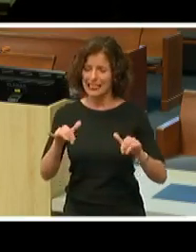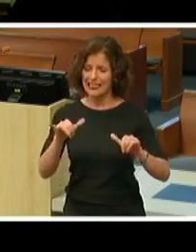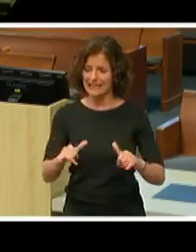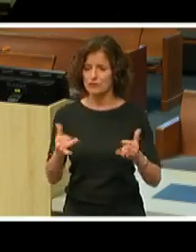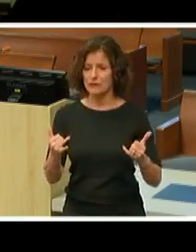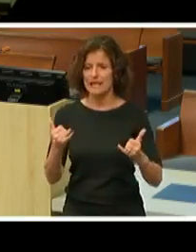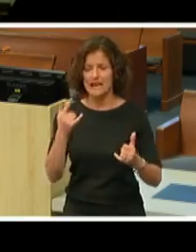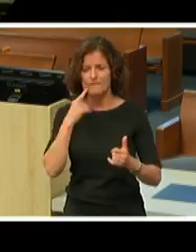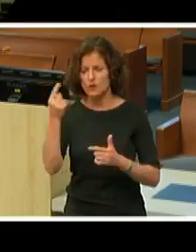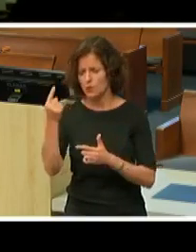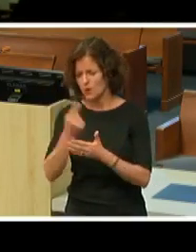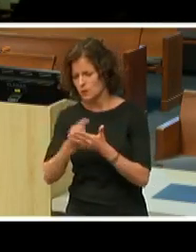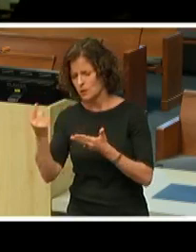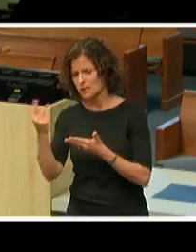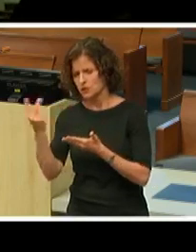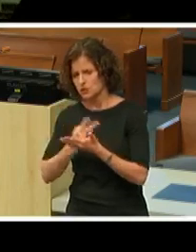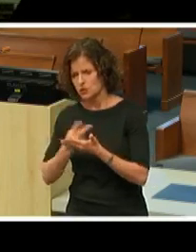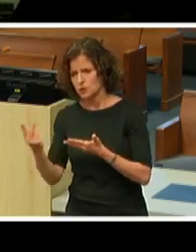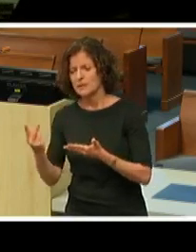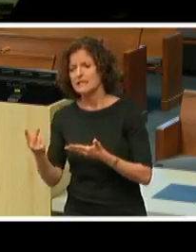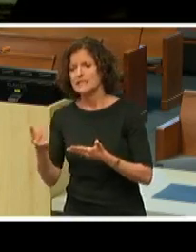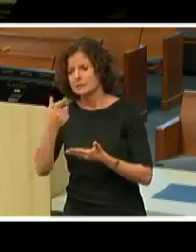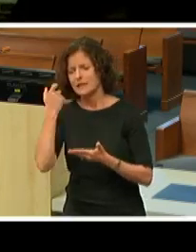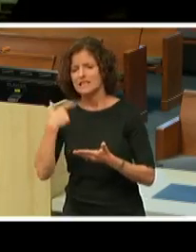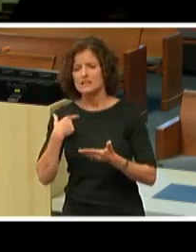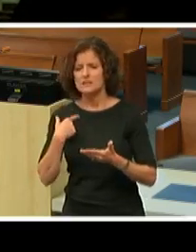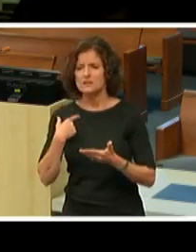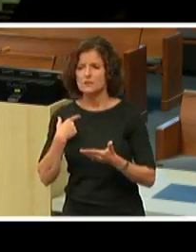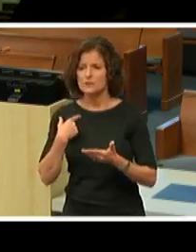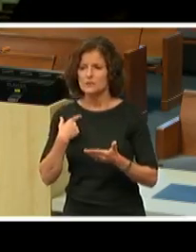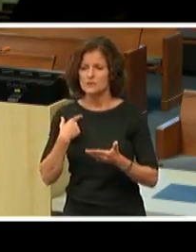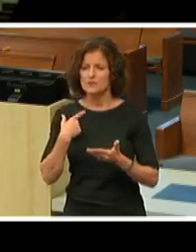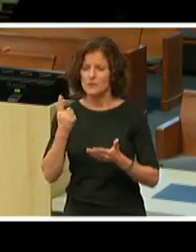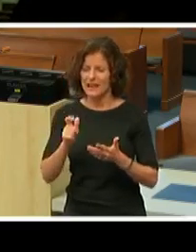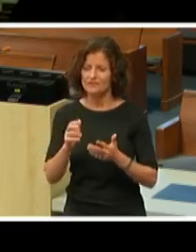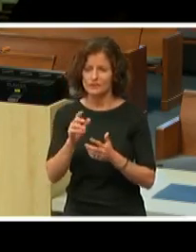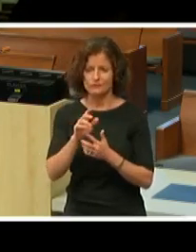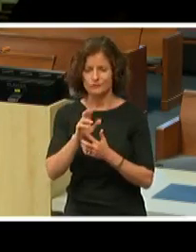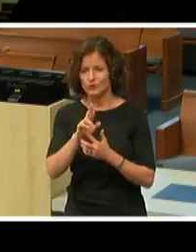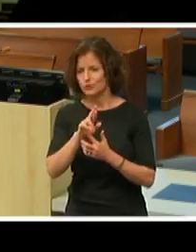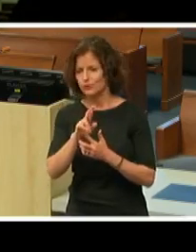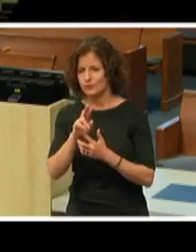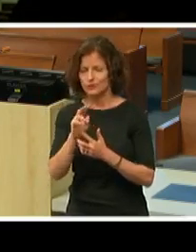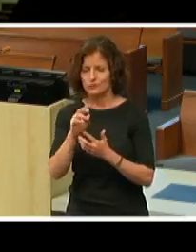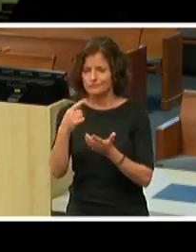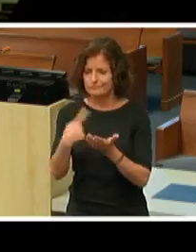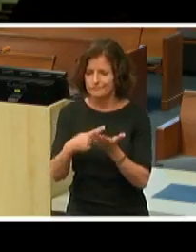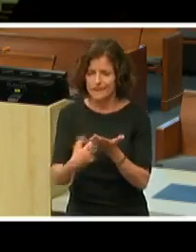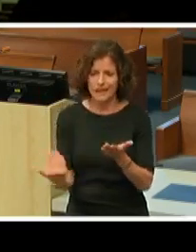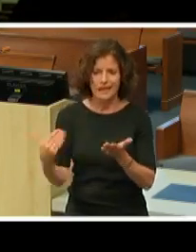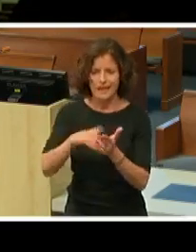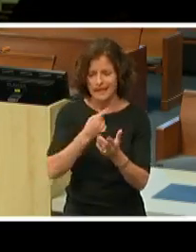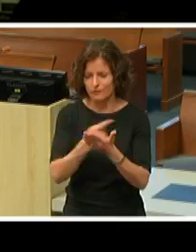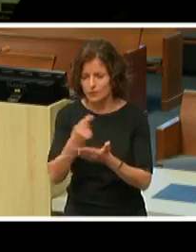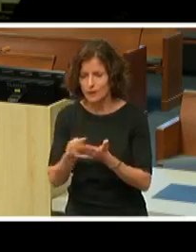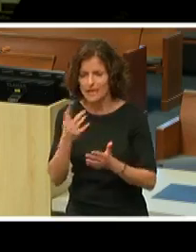next week or two. We have to renew this basically every week. And so we'll be reviewing